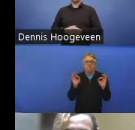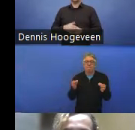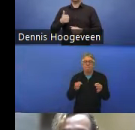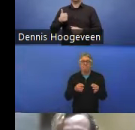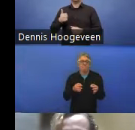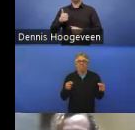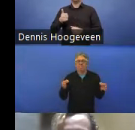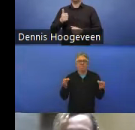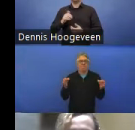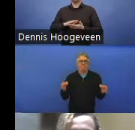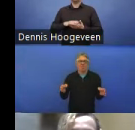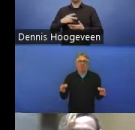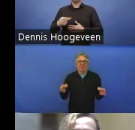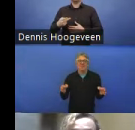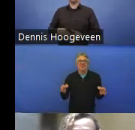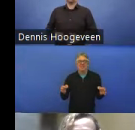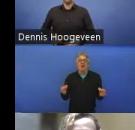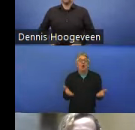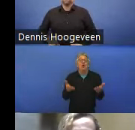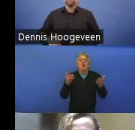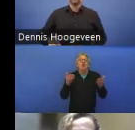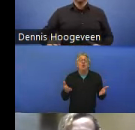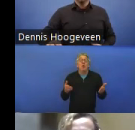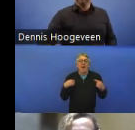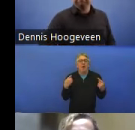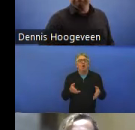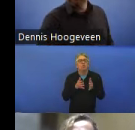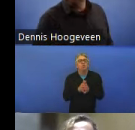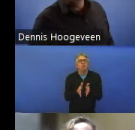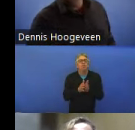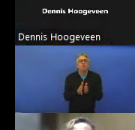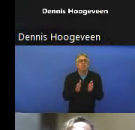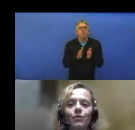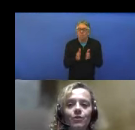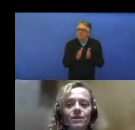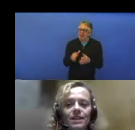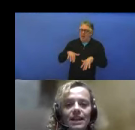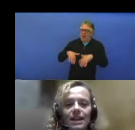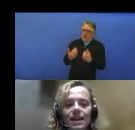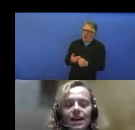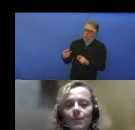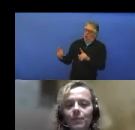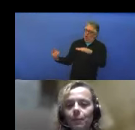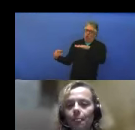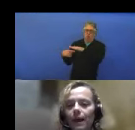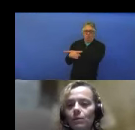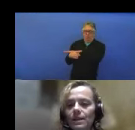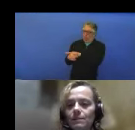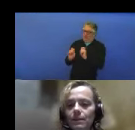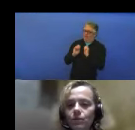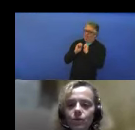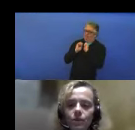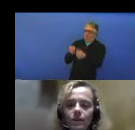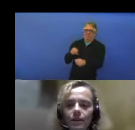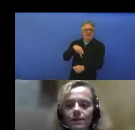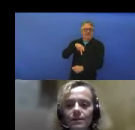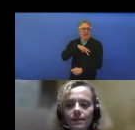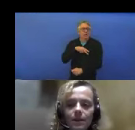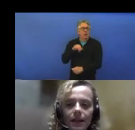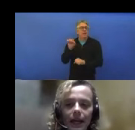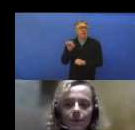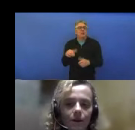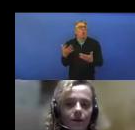So today, as mentioned, we're going to speak about refugee status determination. Firstly, I will explain to you, so there's